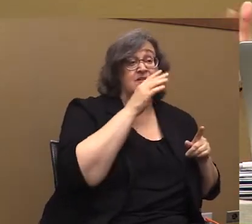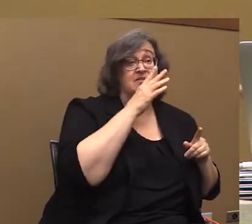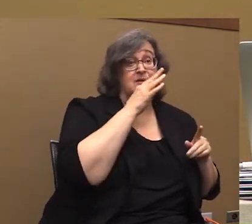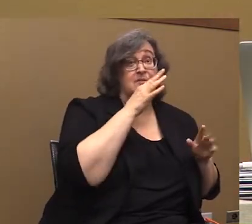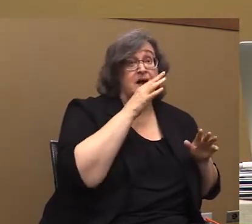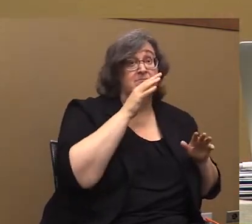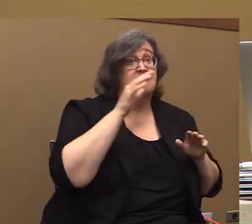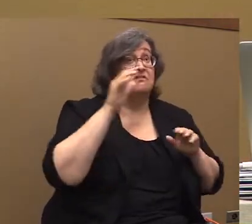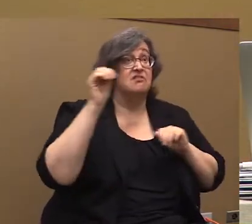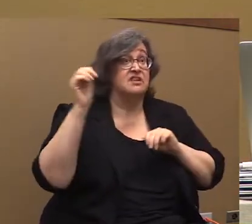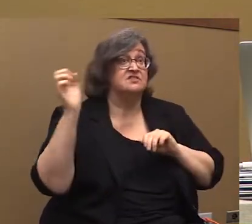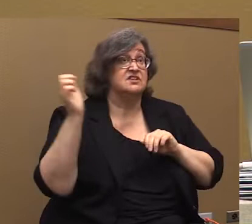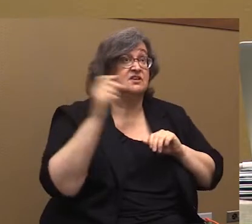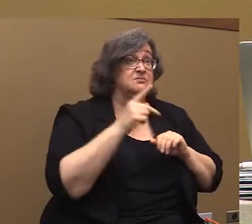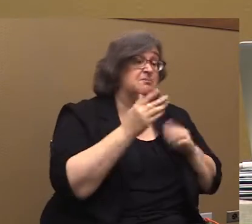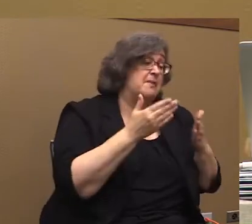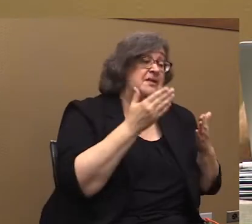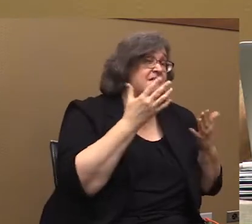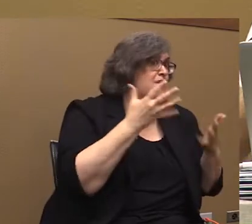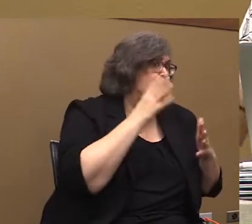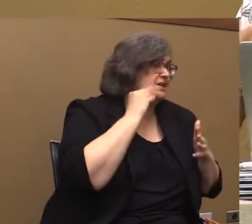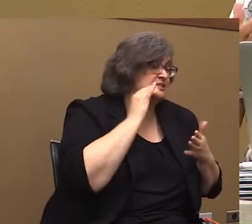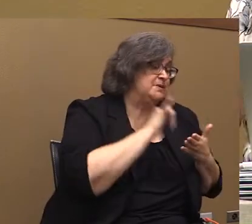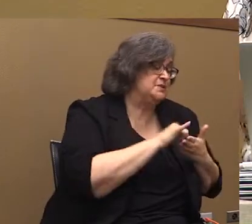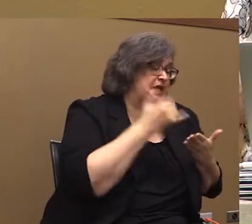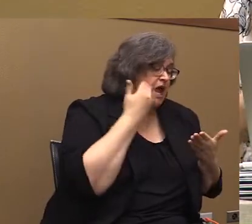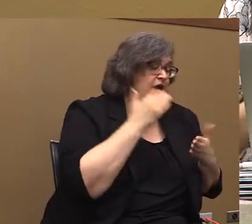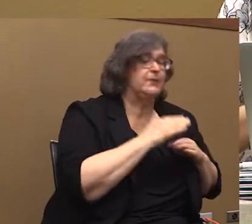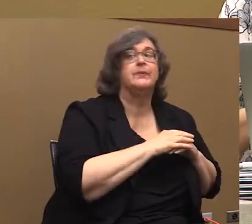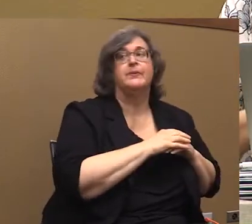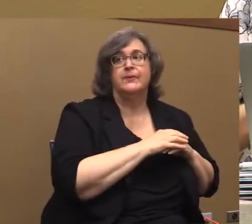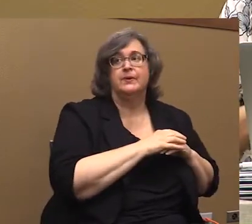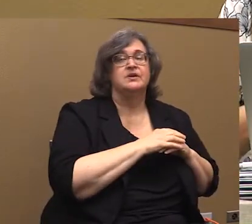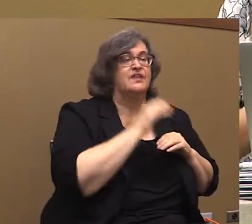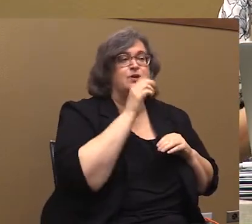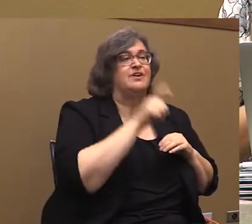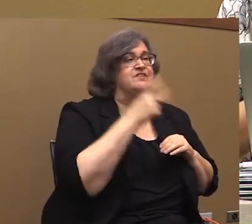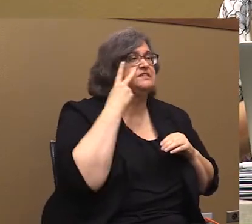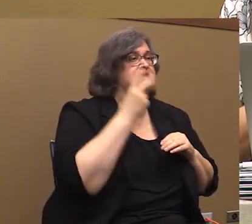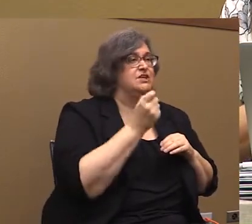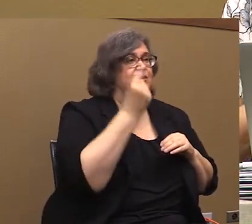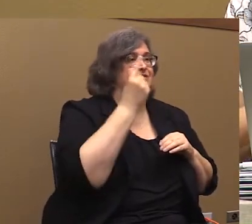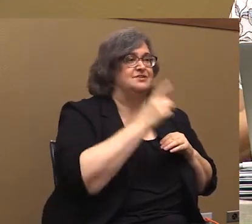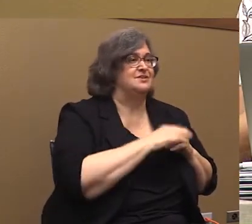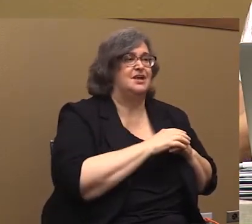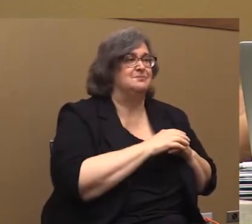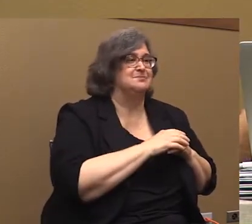them. So it wasn't something that they had to see to really understand.